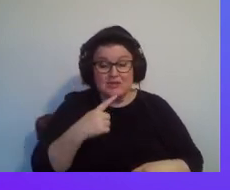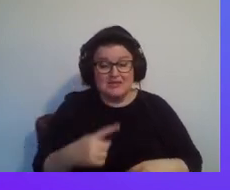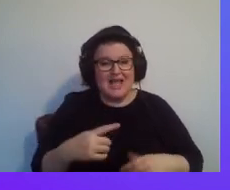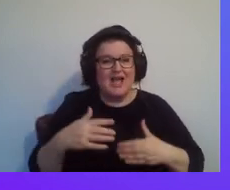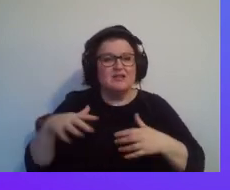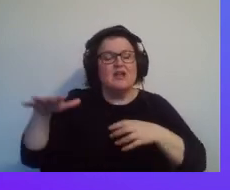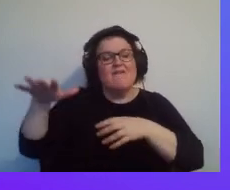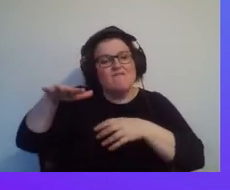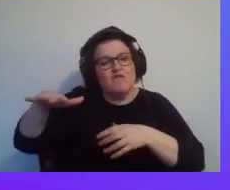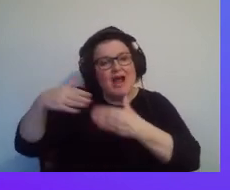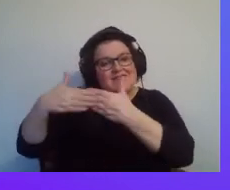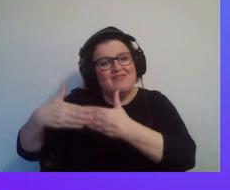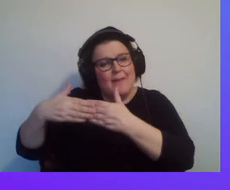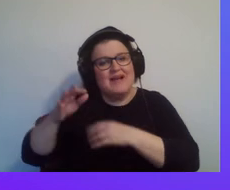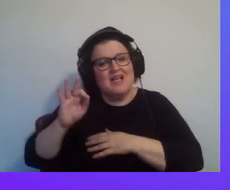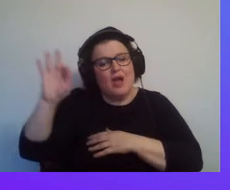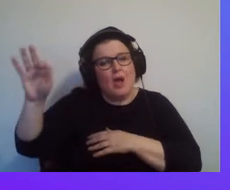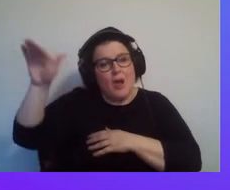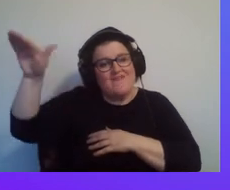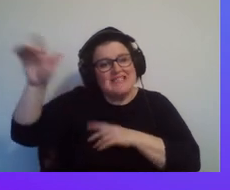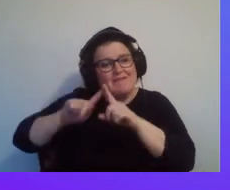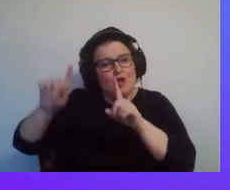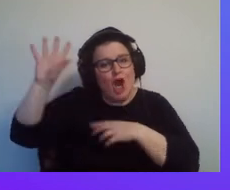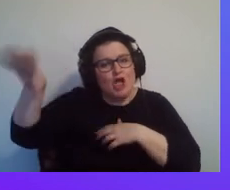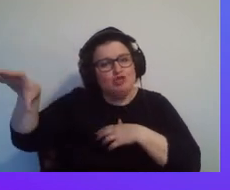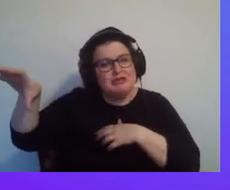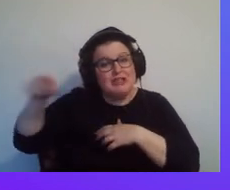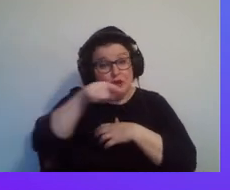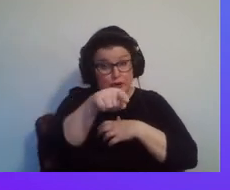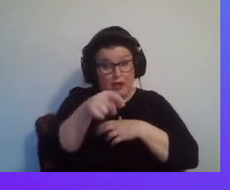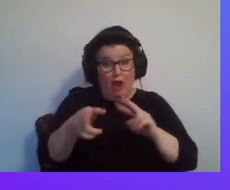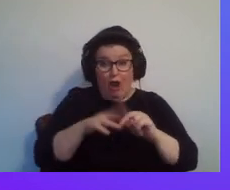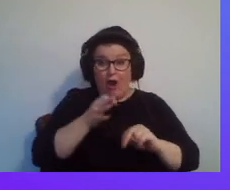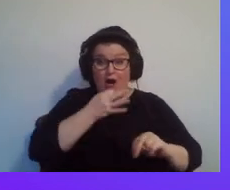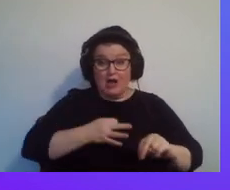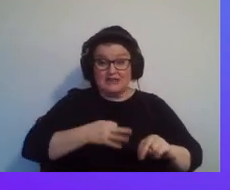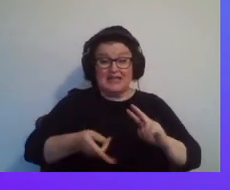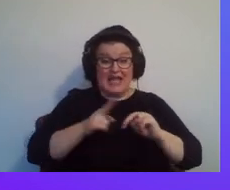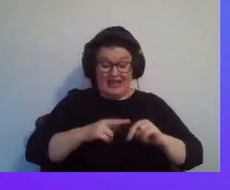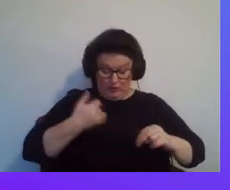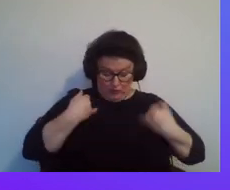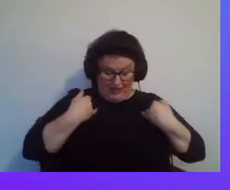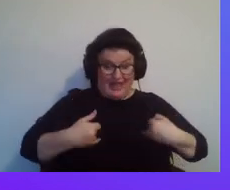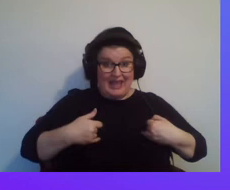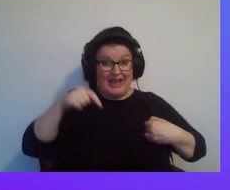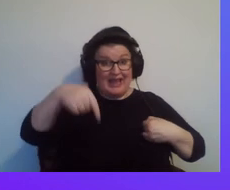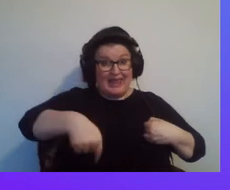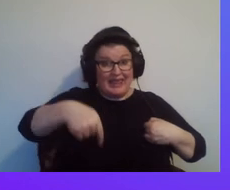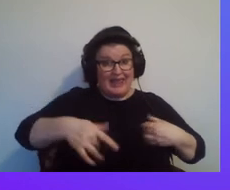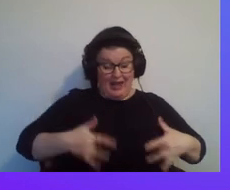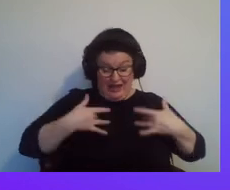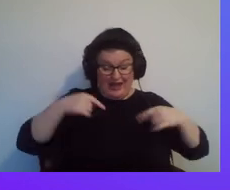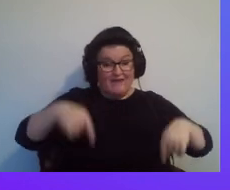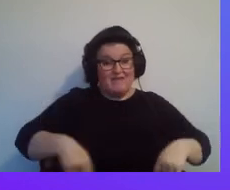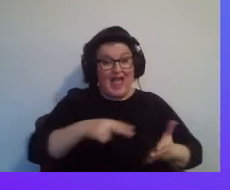abroad, ask yourself this. If you were living in this country when you had a sick child years ago, did you ring